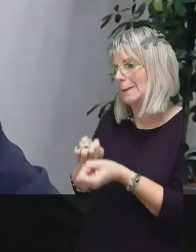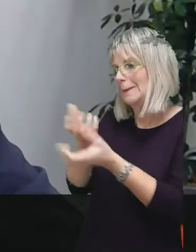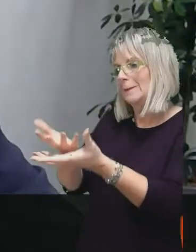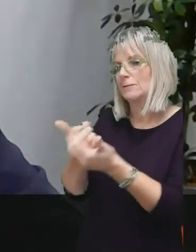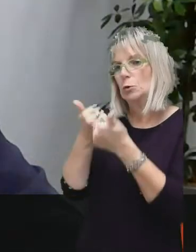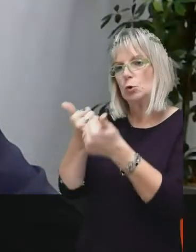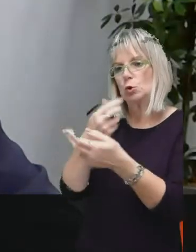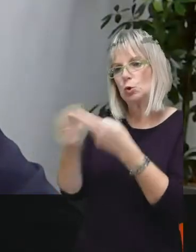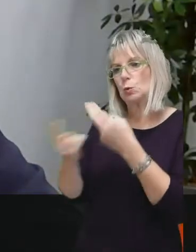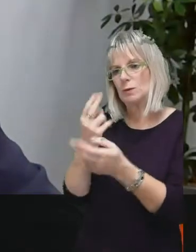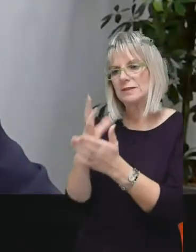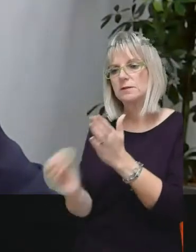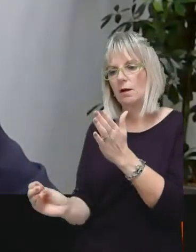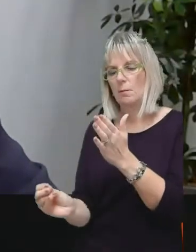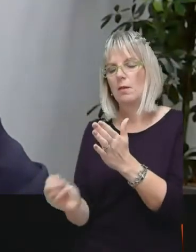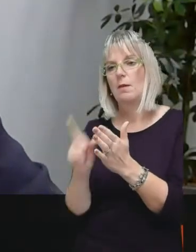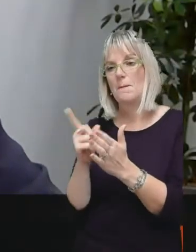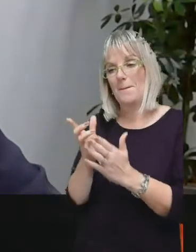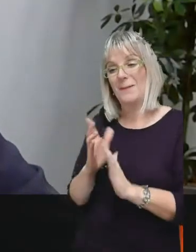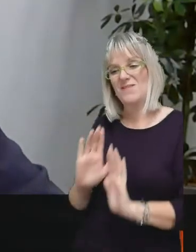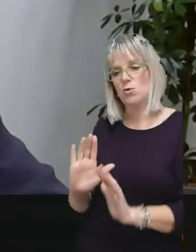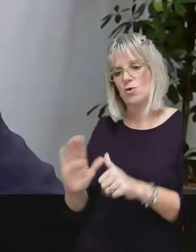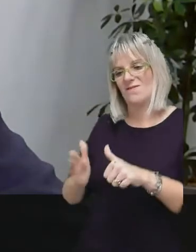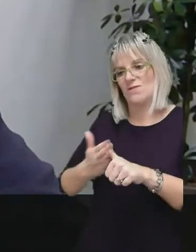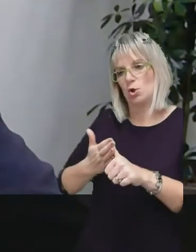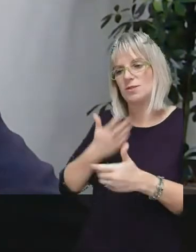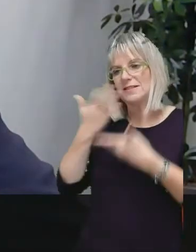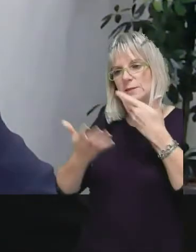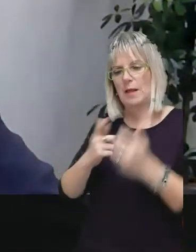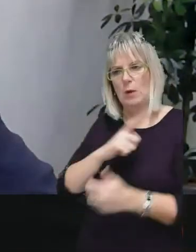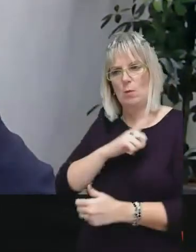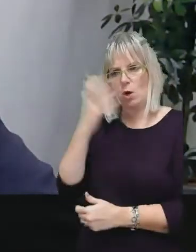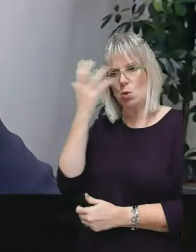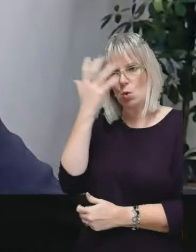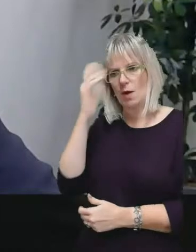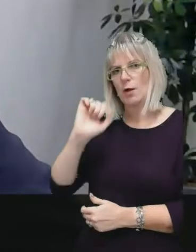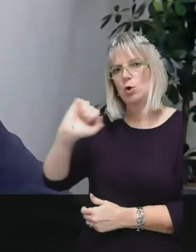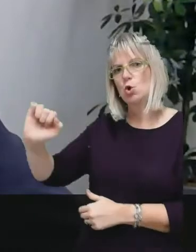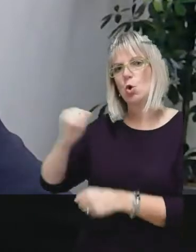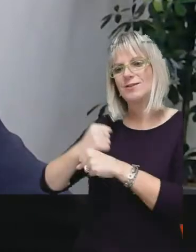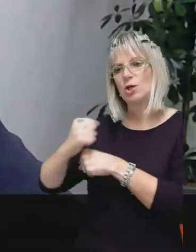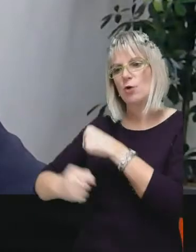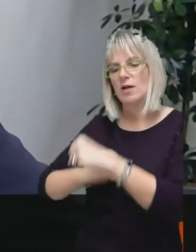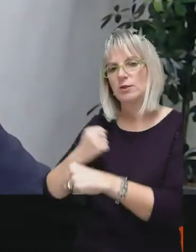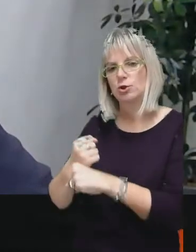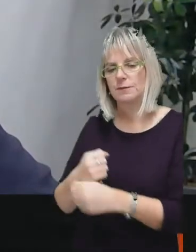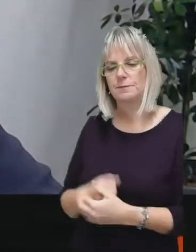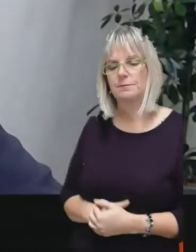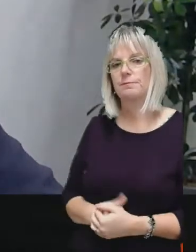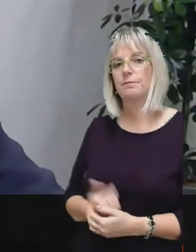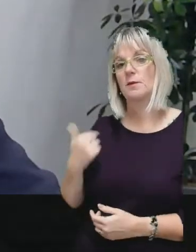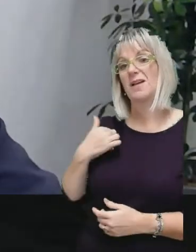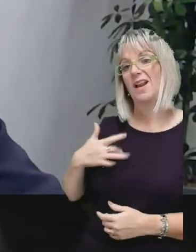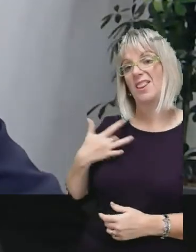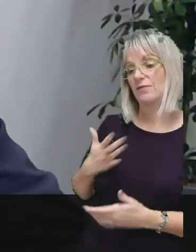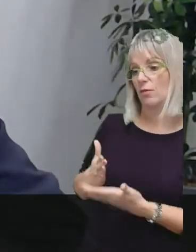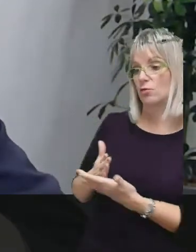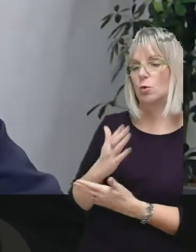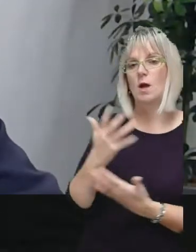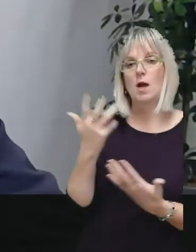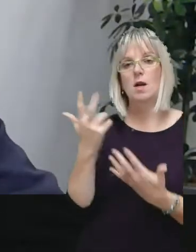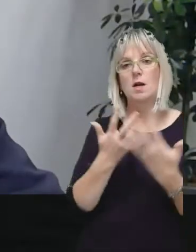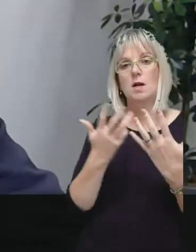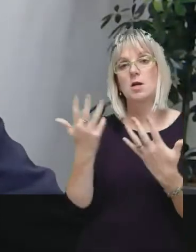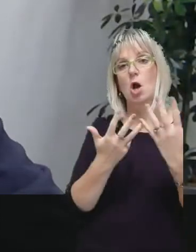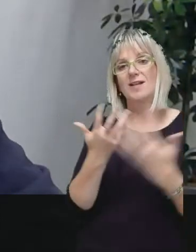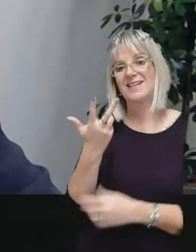explain why I do worry about your generation. I lived through the 1980s, and during the 1980s, we had mass